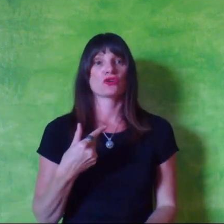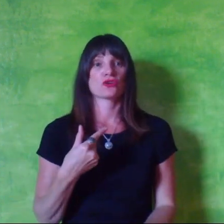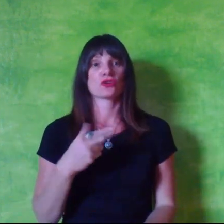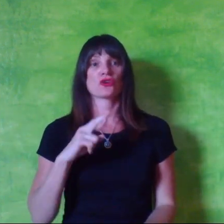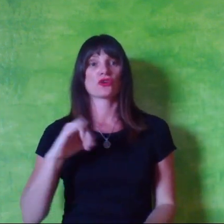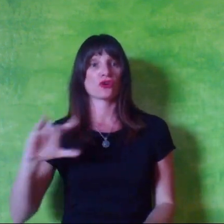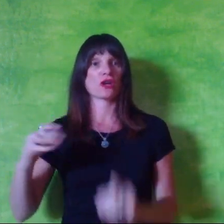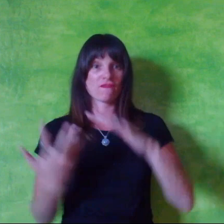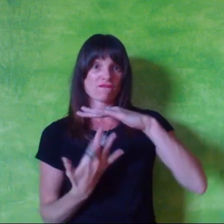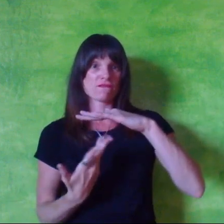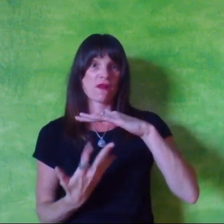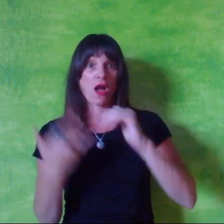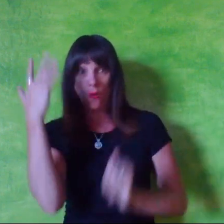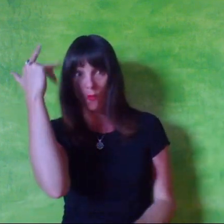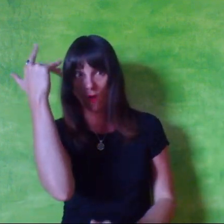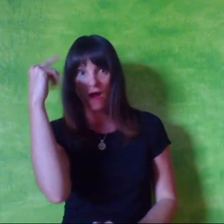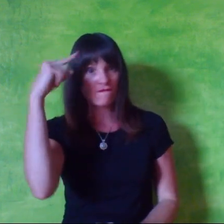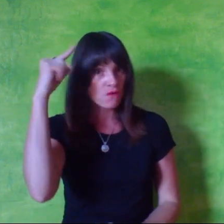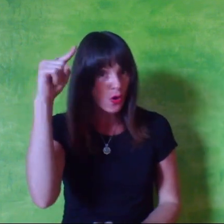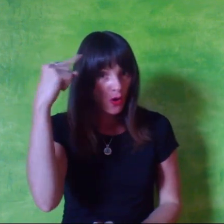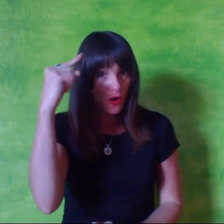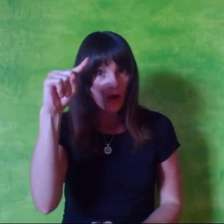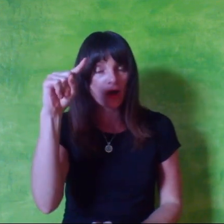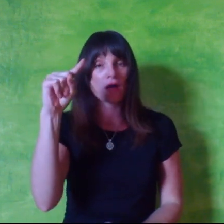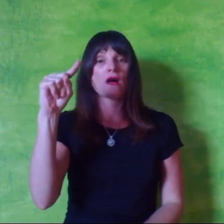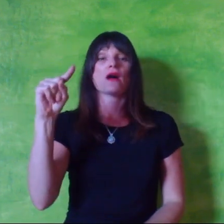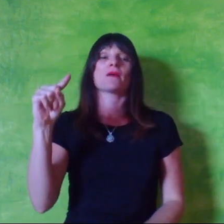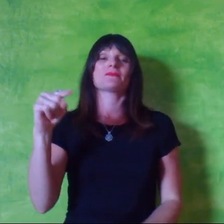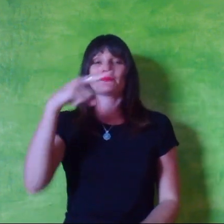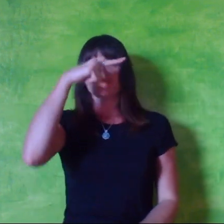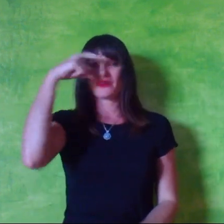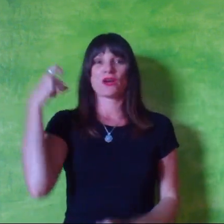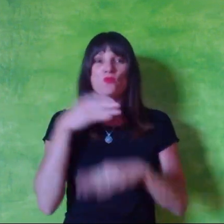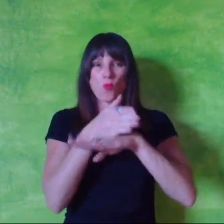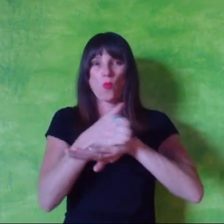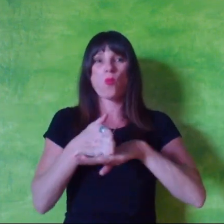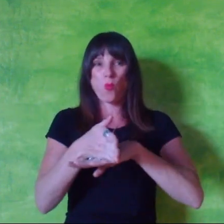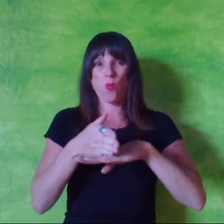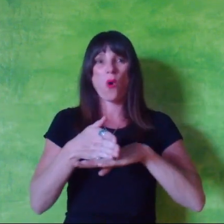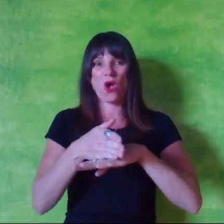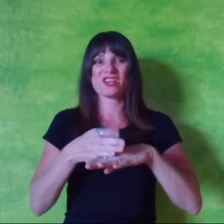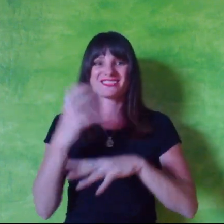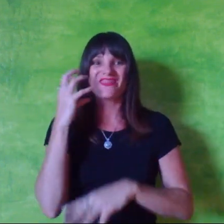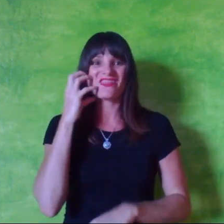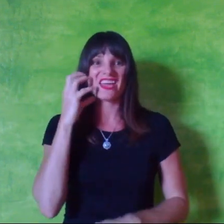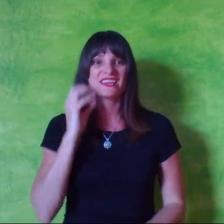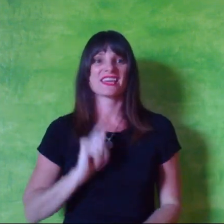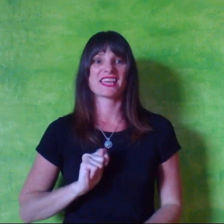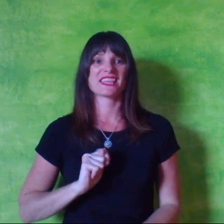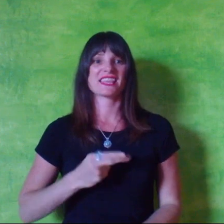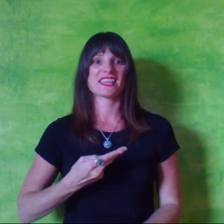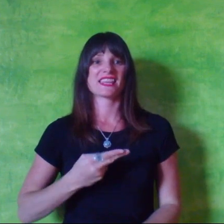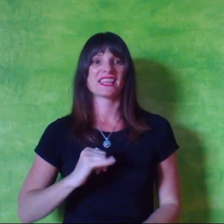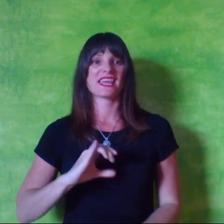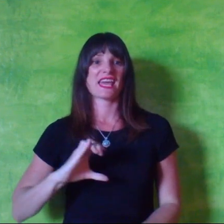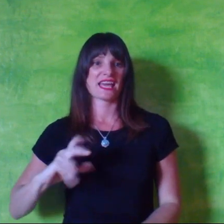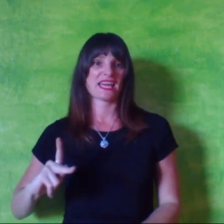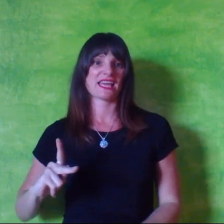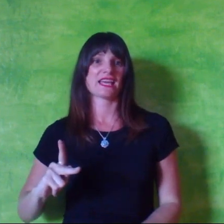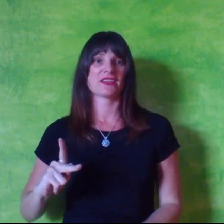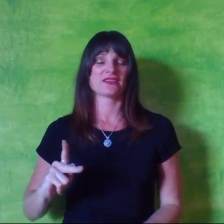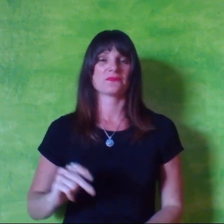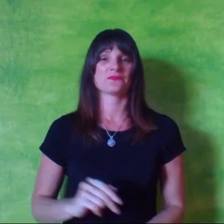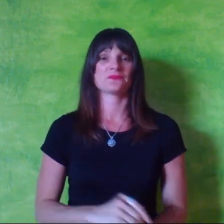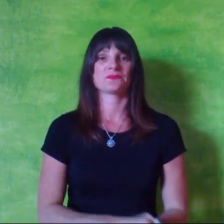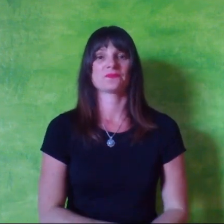to throw the wood on. I want to get this wood burning really good, okay? So you get big solid chunks of wood